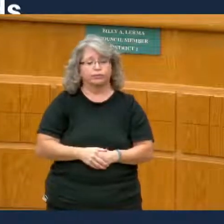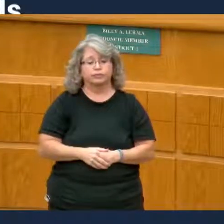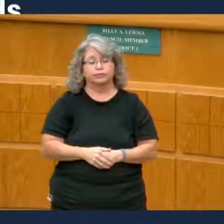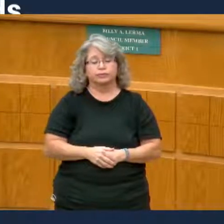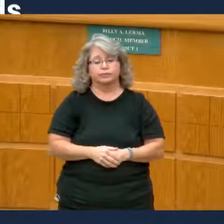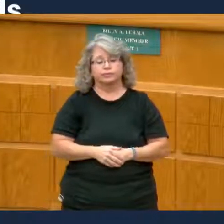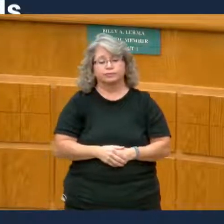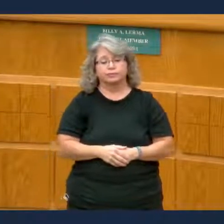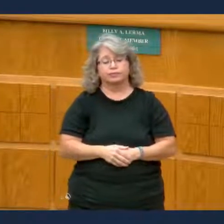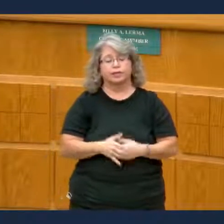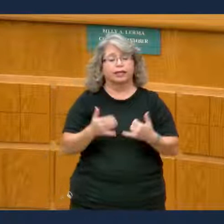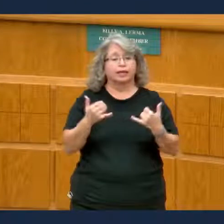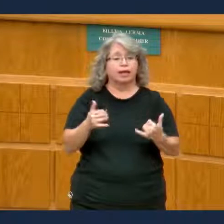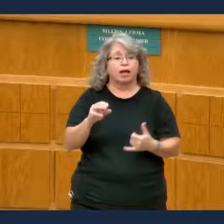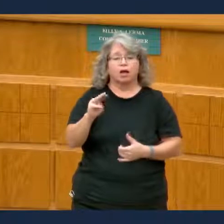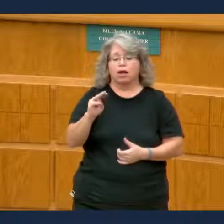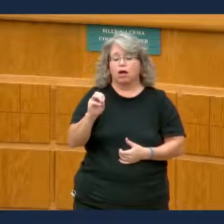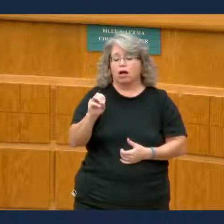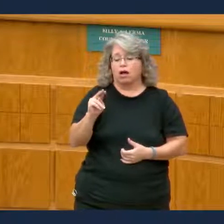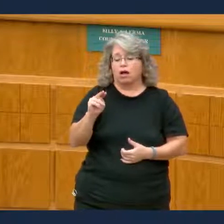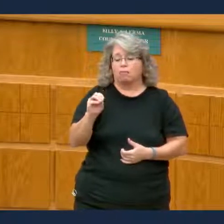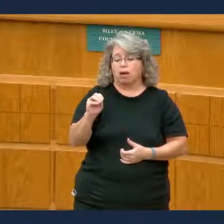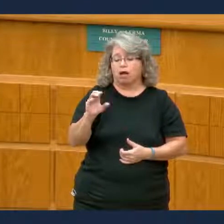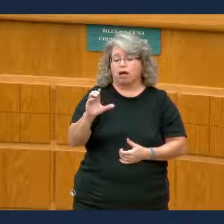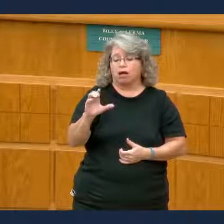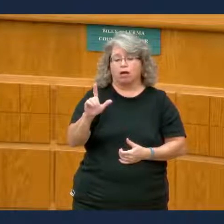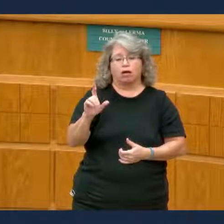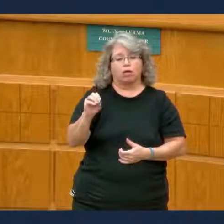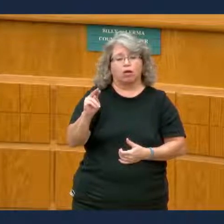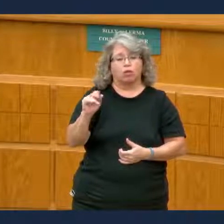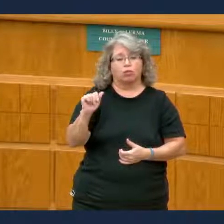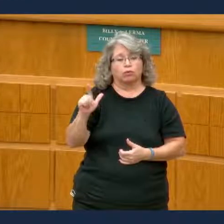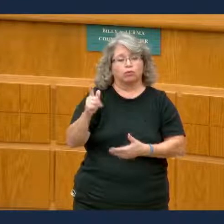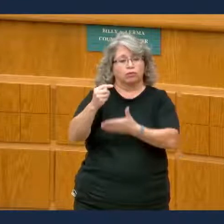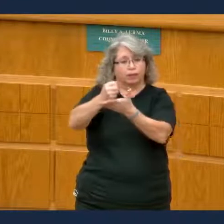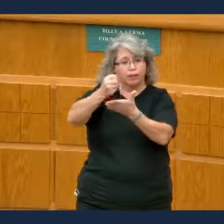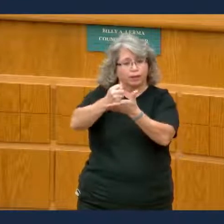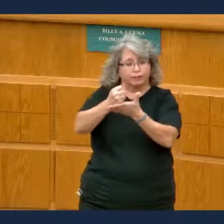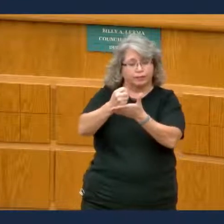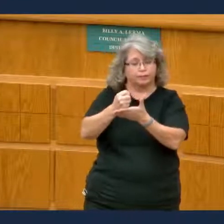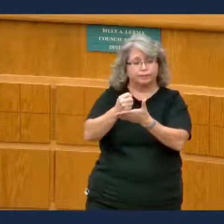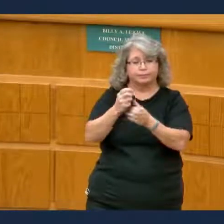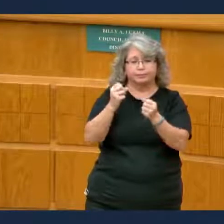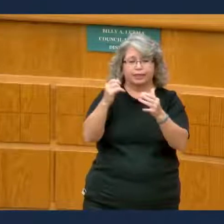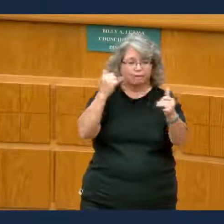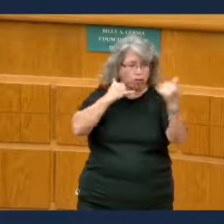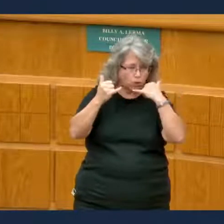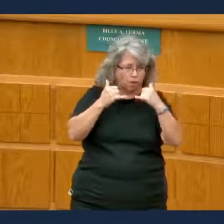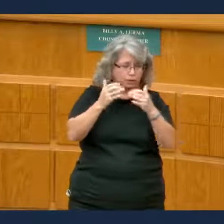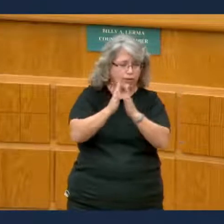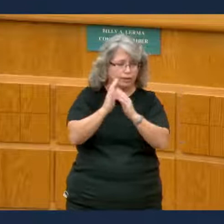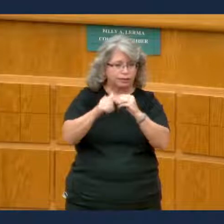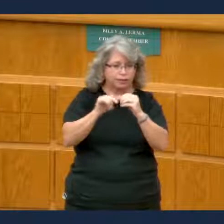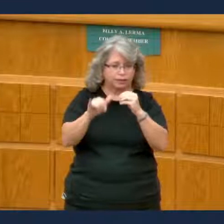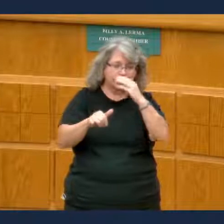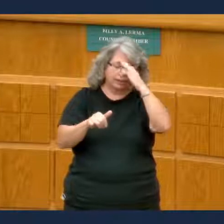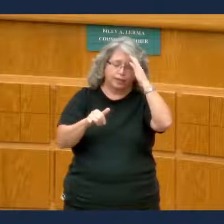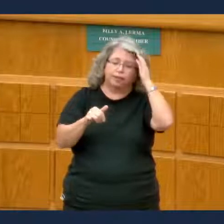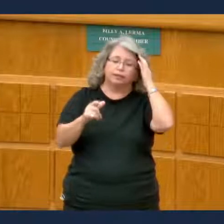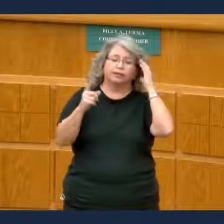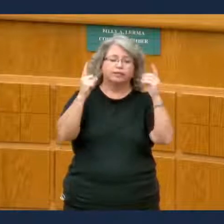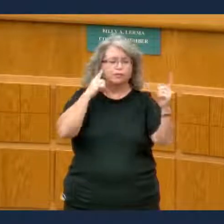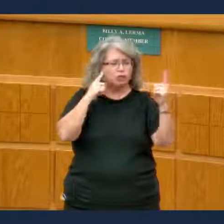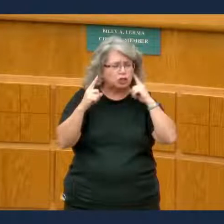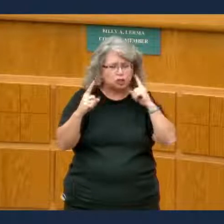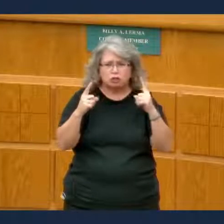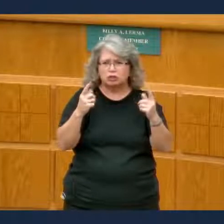What about the monoclonals? So we're getting a lot of phone calls at the health department asking us about monoclonals. They heard about there's this treatment that you